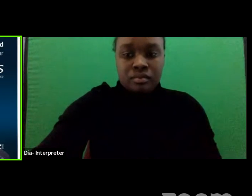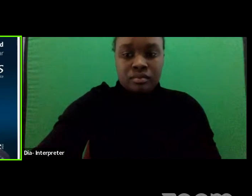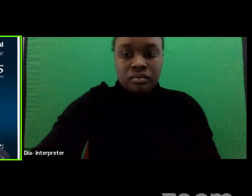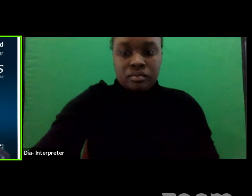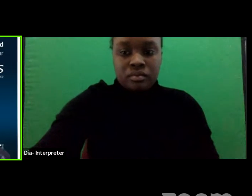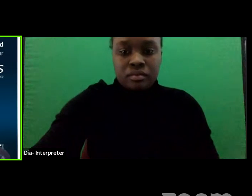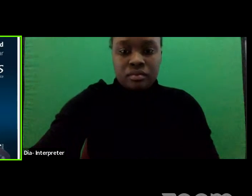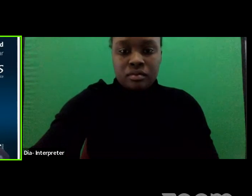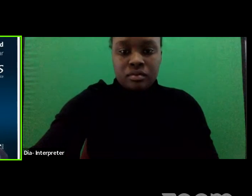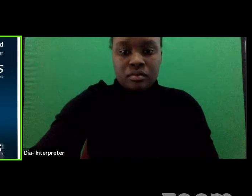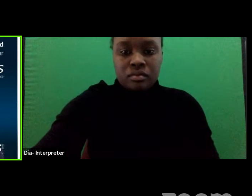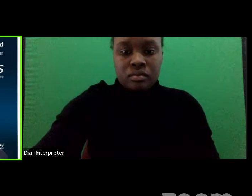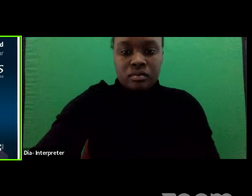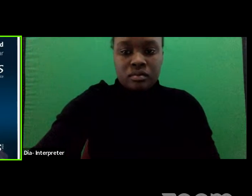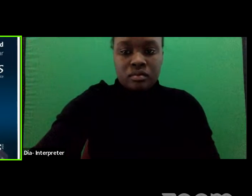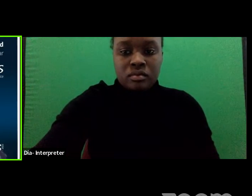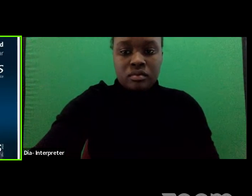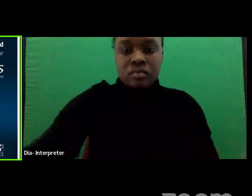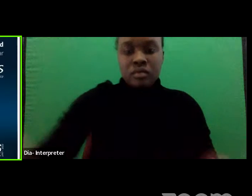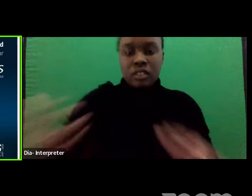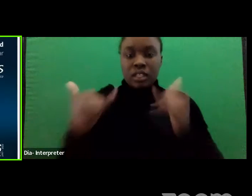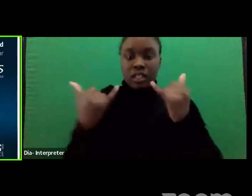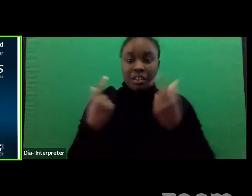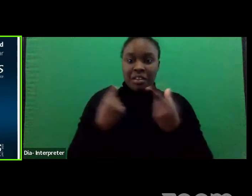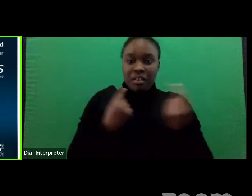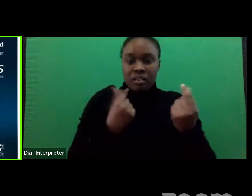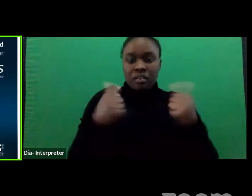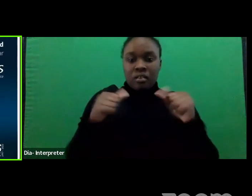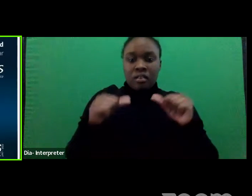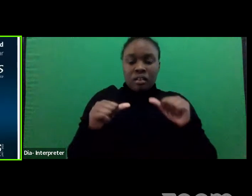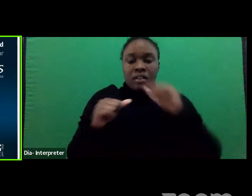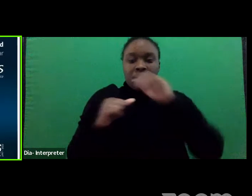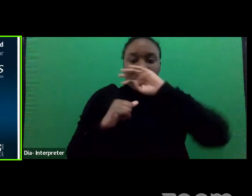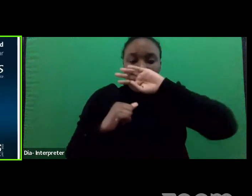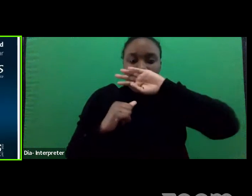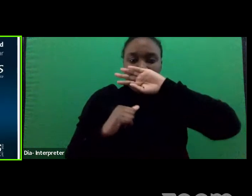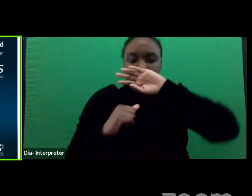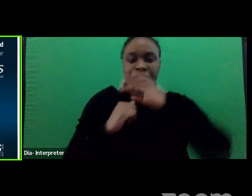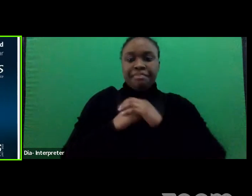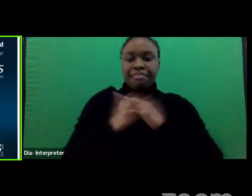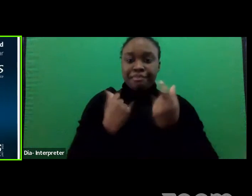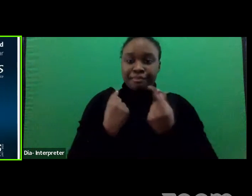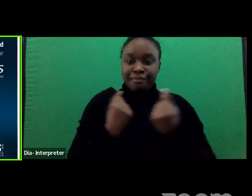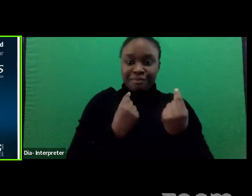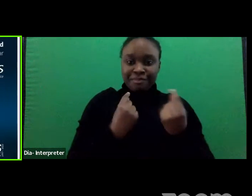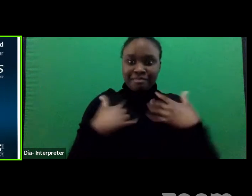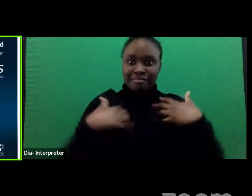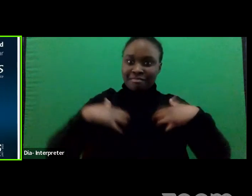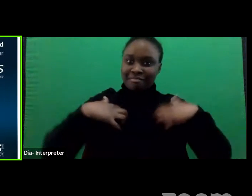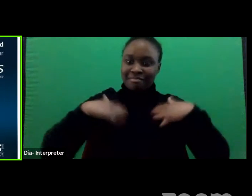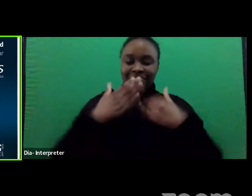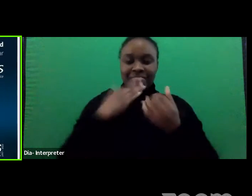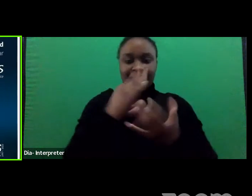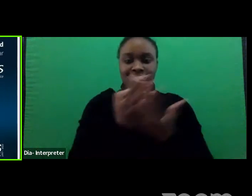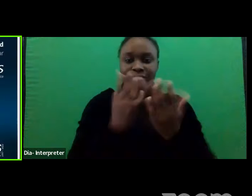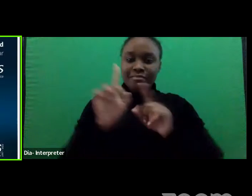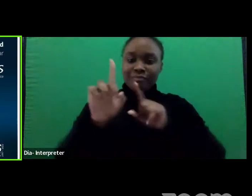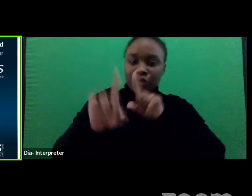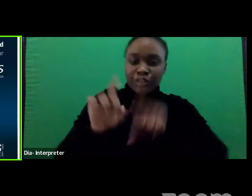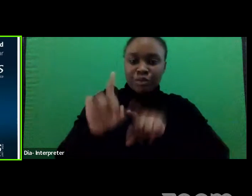evening. We will now be moving to a very exciting part of the session where we will be taking your questions and